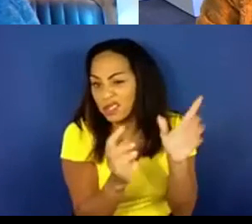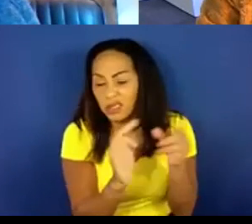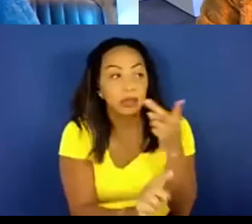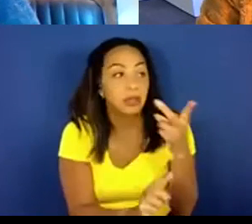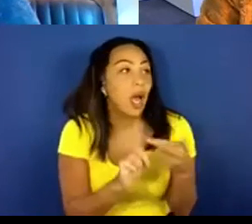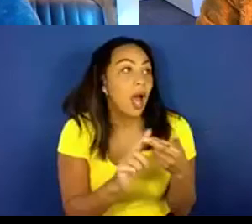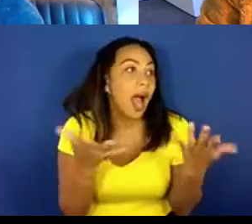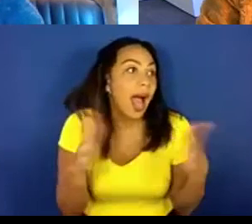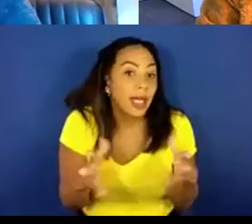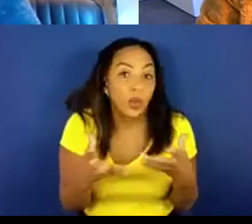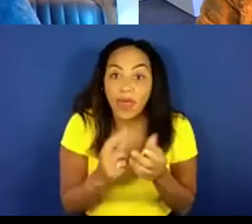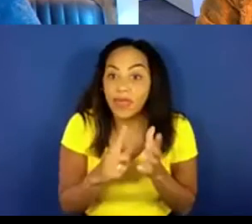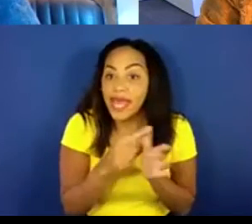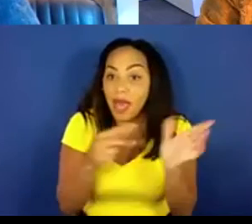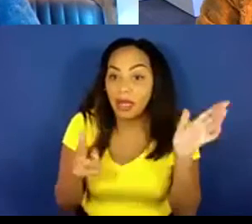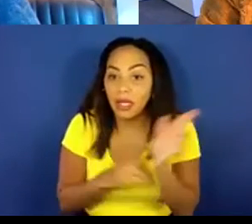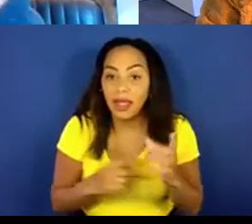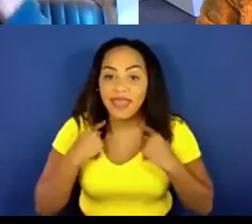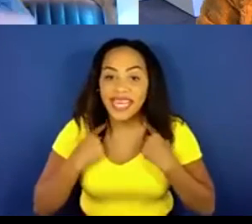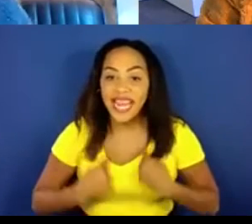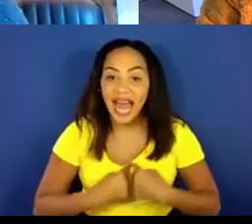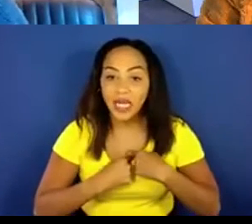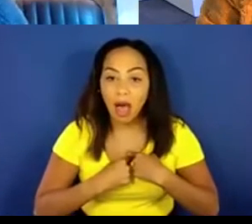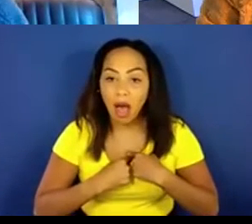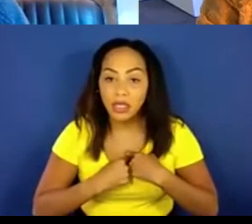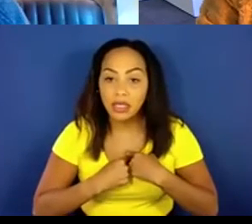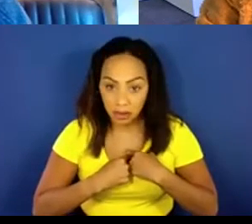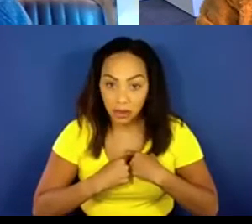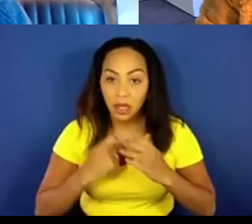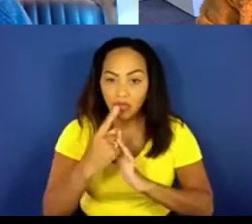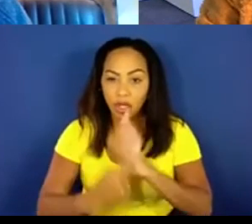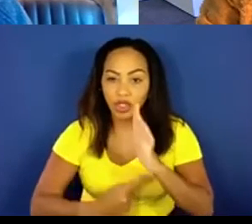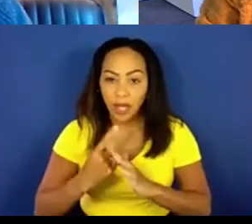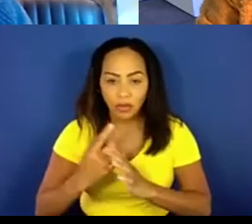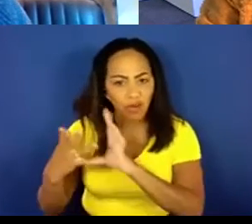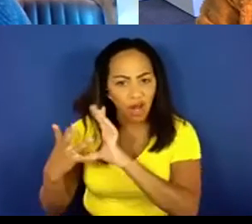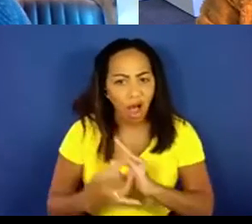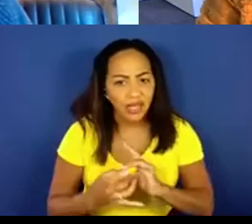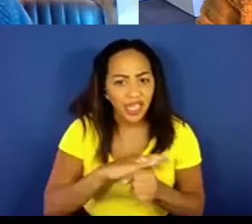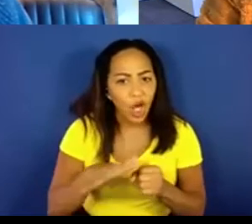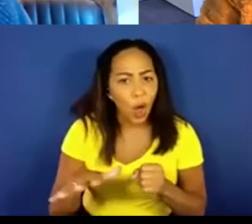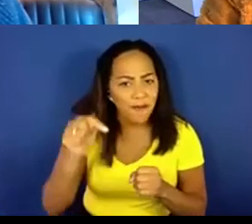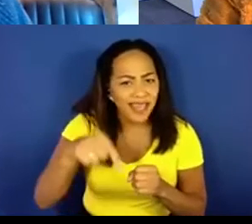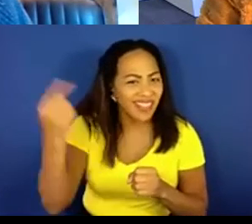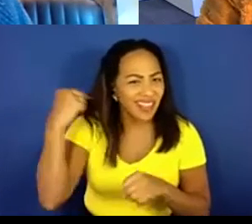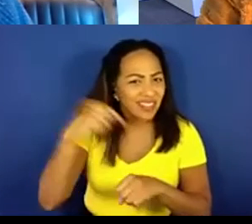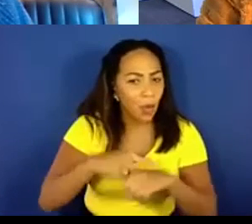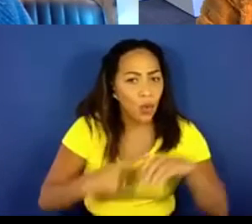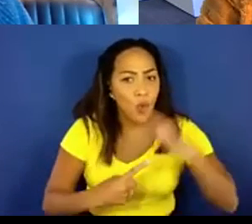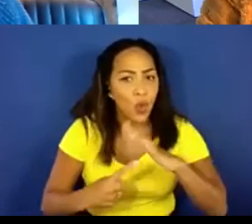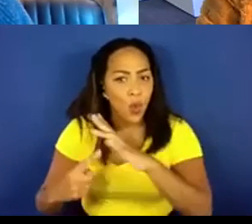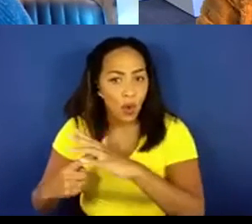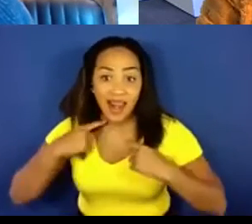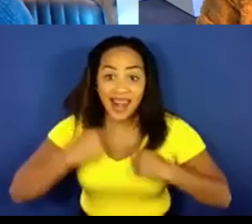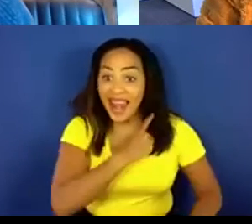Ian, we did the lanyard project, remember? So you know, with COVID, that was so important, you know, people wearing lanyards to